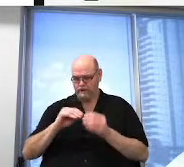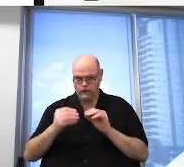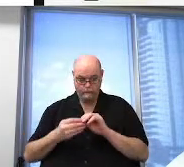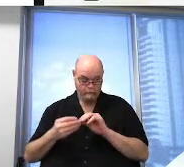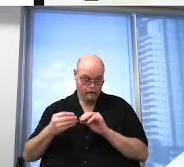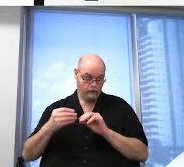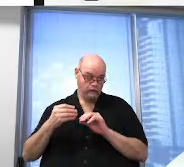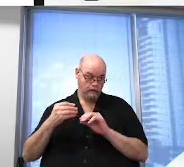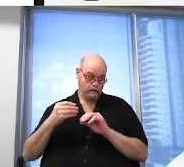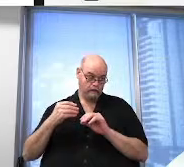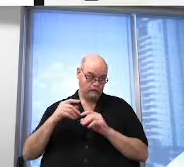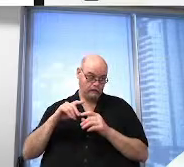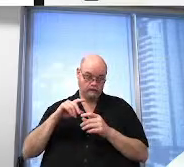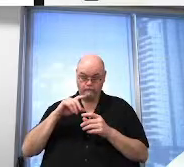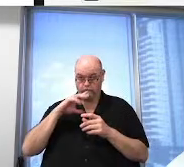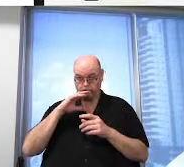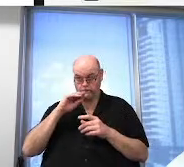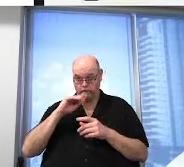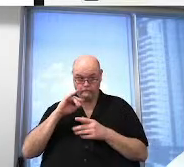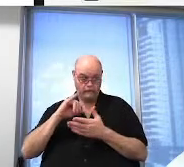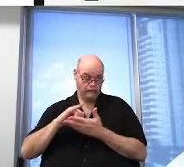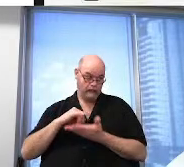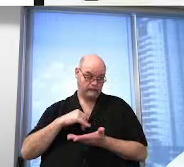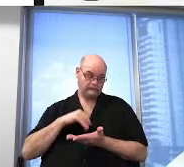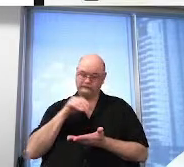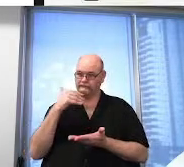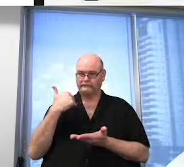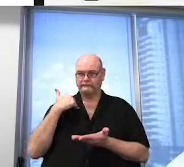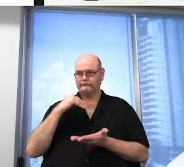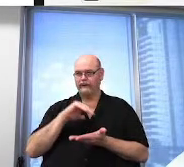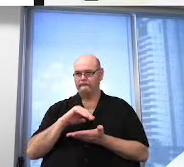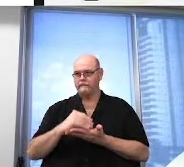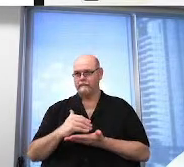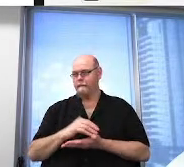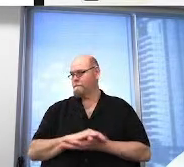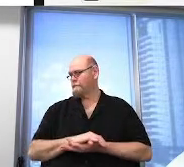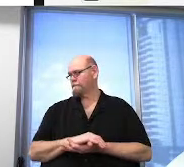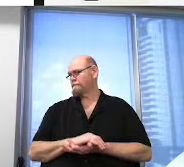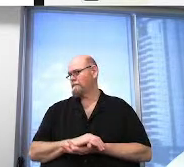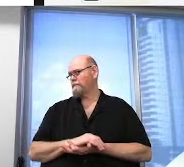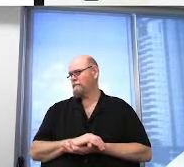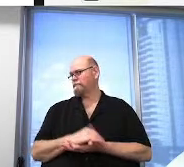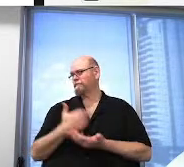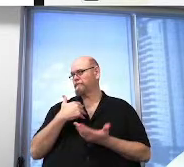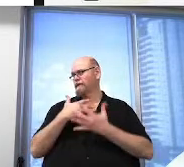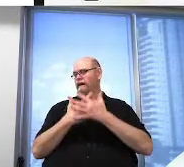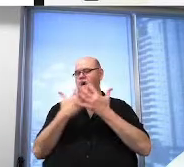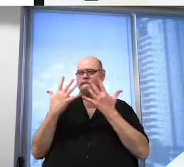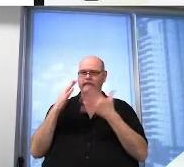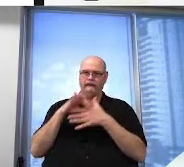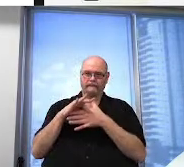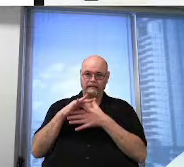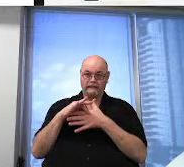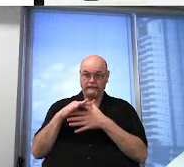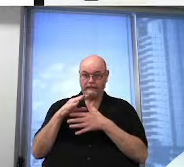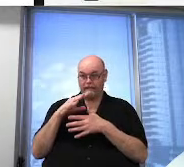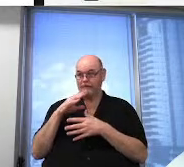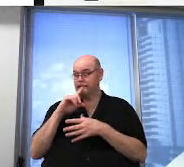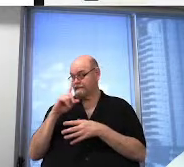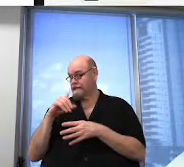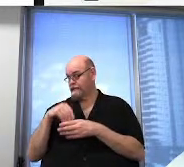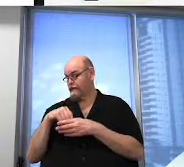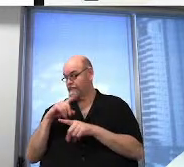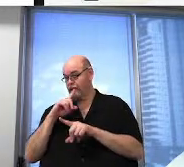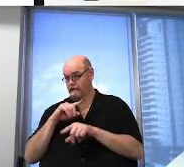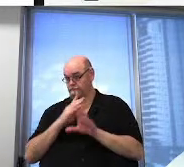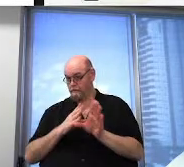If we can go to a specific section, you're making reference to my testimony. Yeah, I don't know. I have a lot. I have a lot of content. Is the answer in